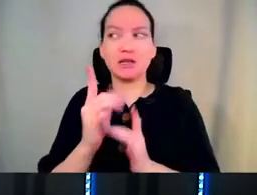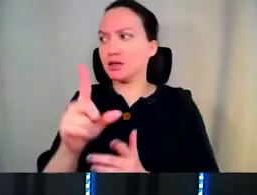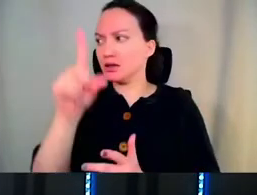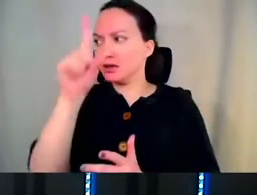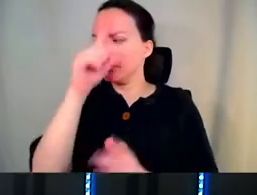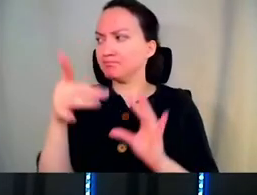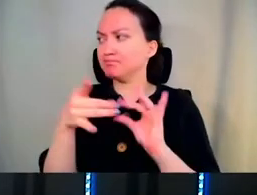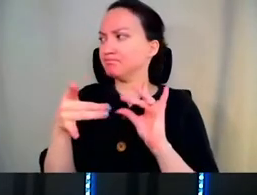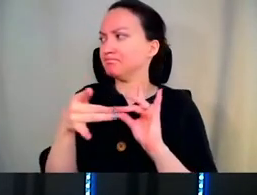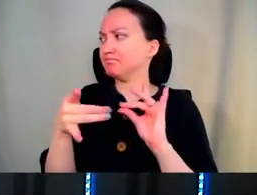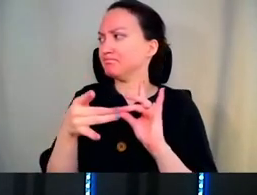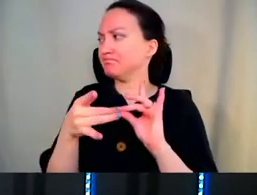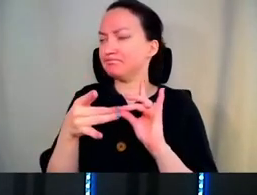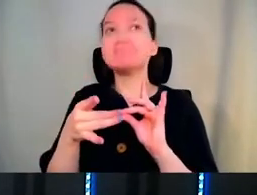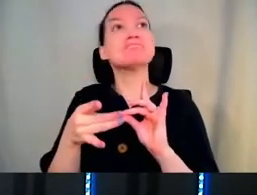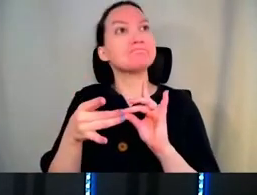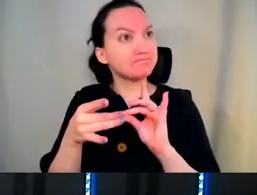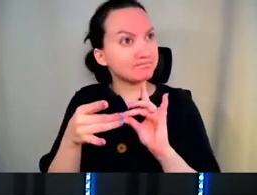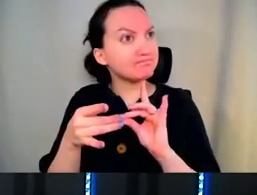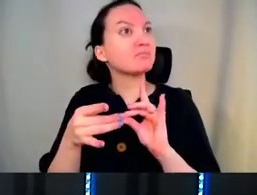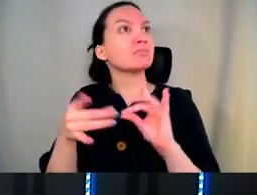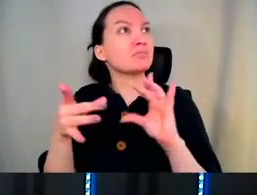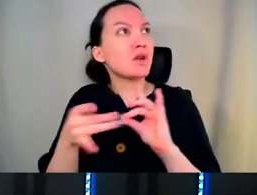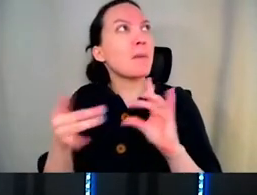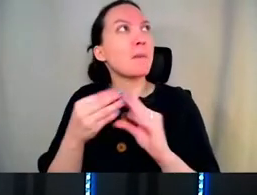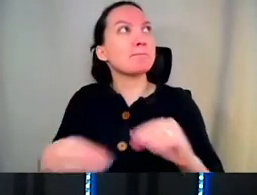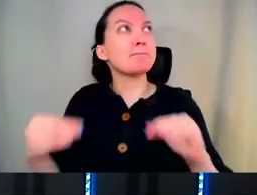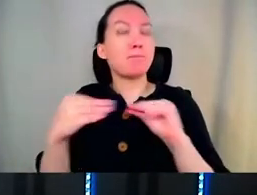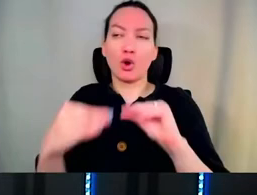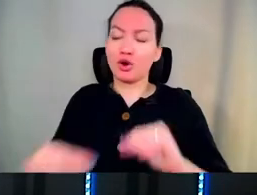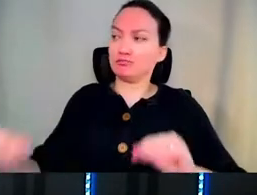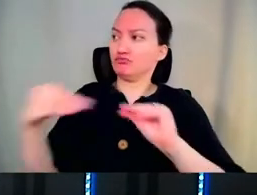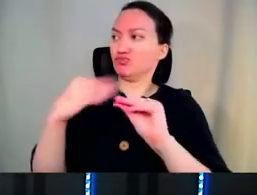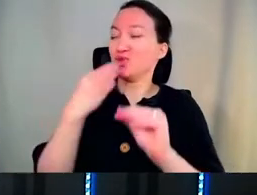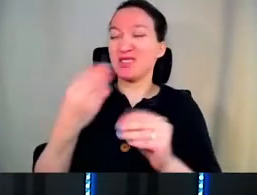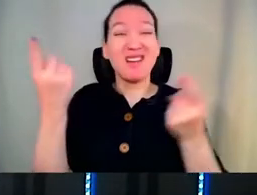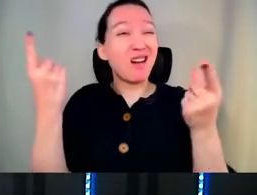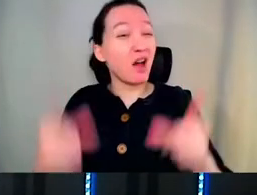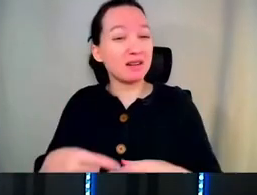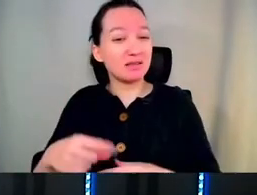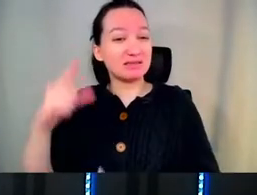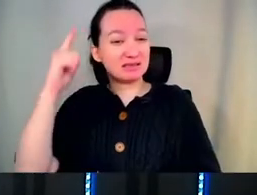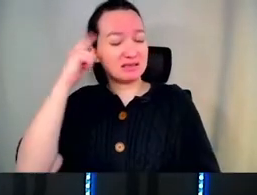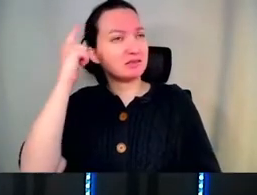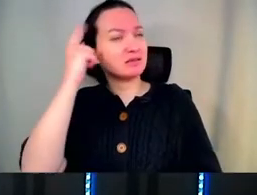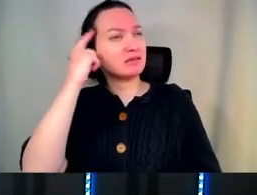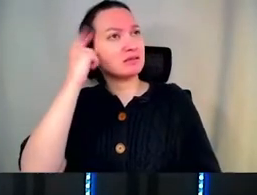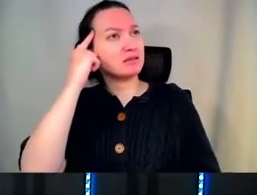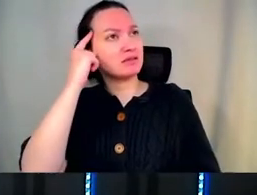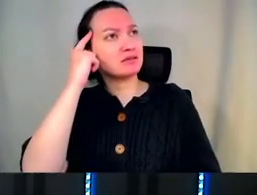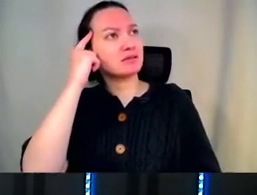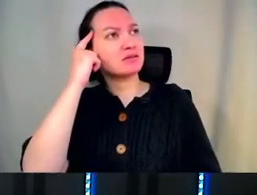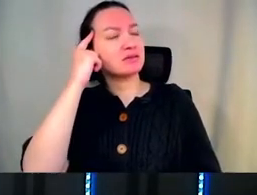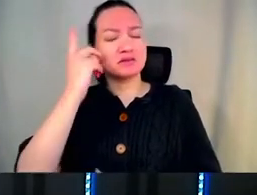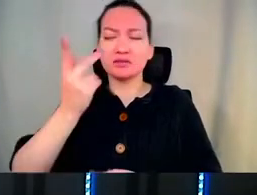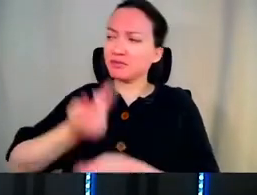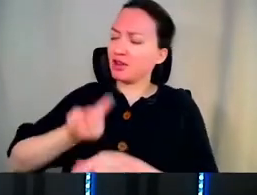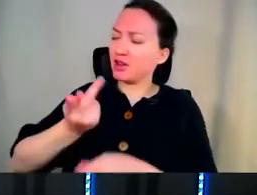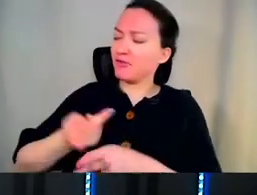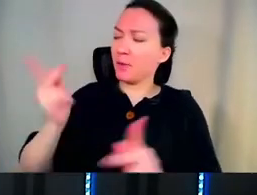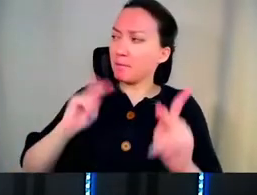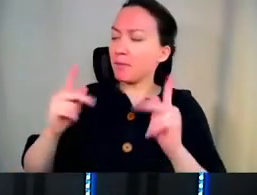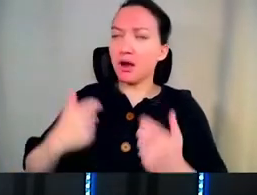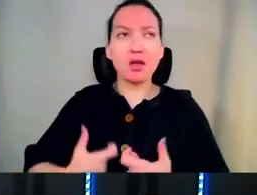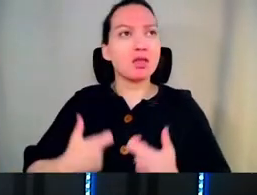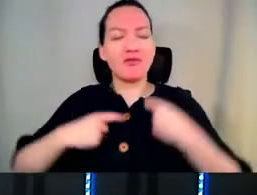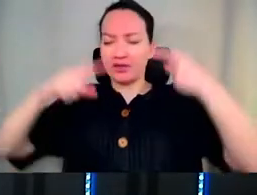get talked about tons. I think being talked about more, which is really good, what's happening in here? In my thoughts. So be careful about the people in your